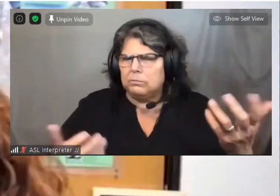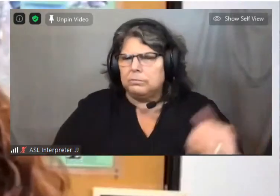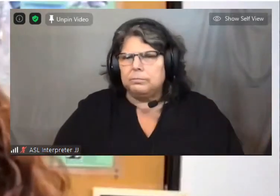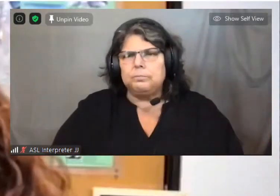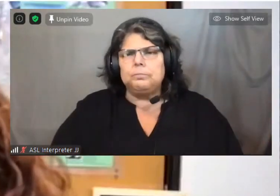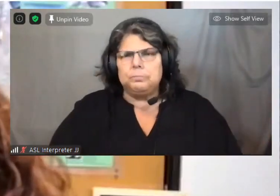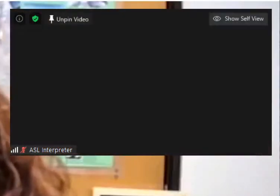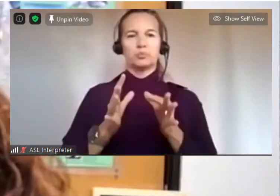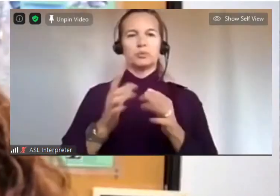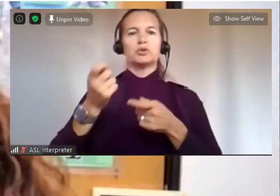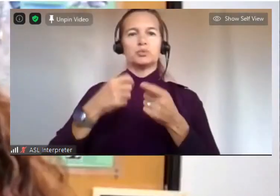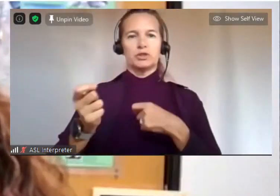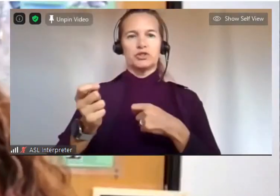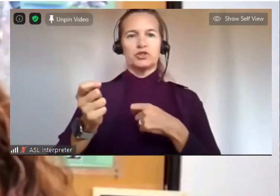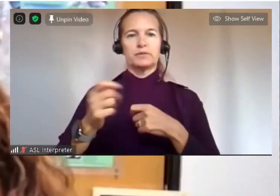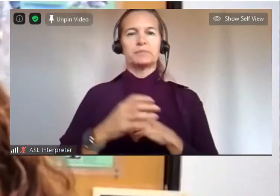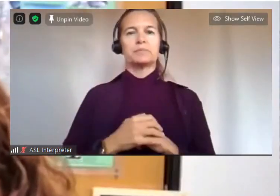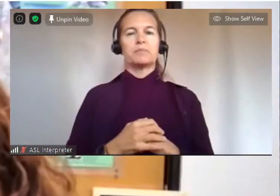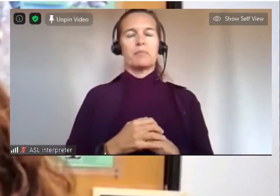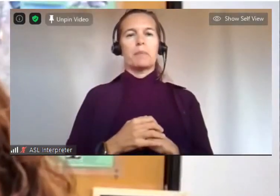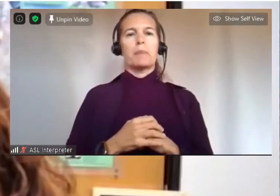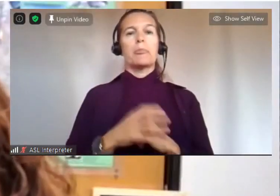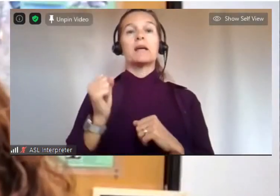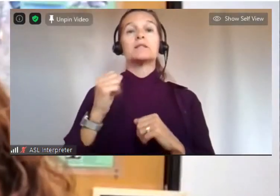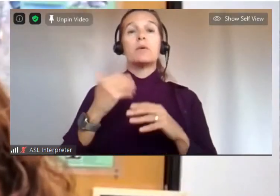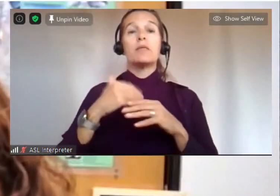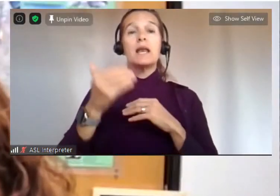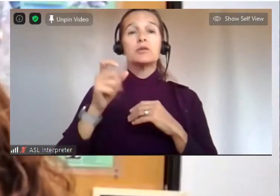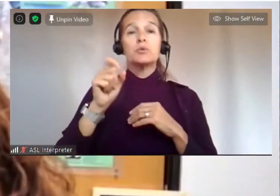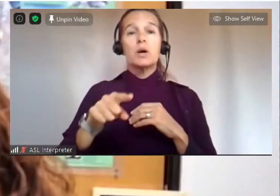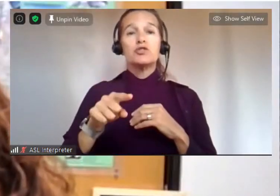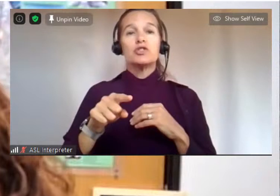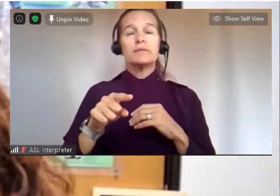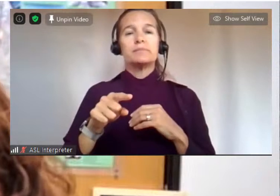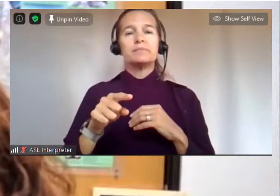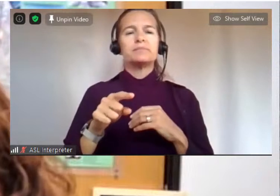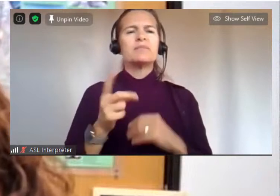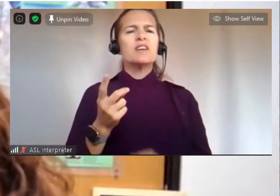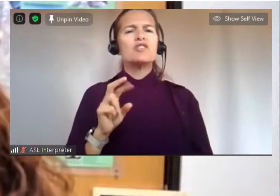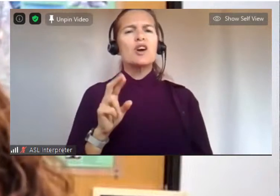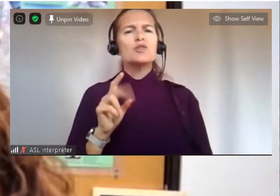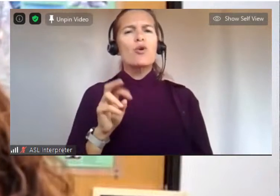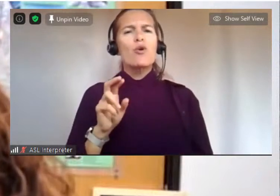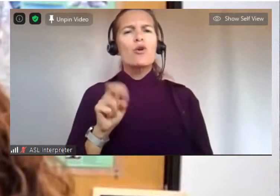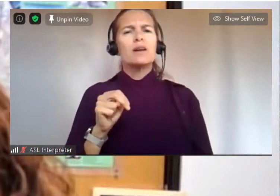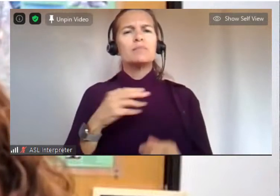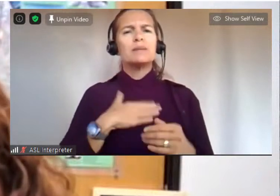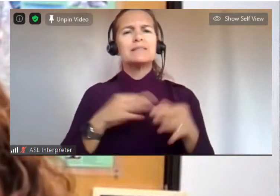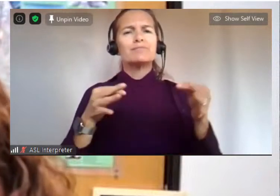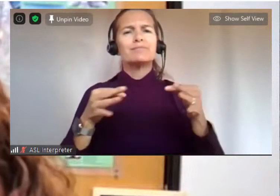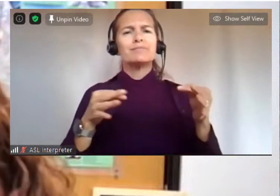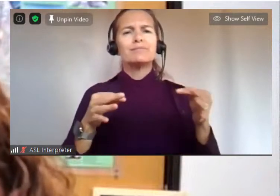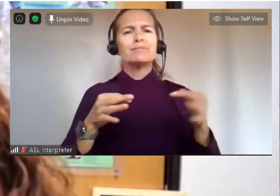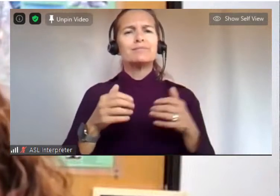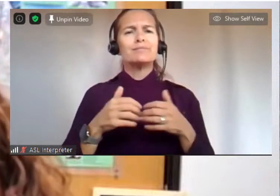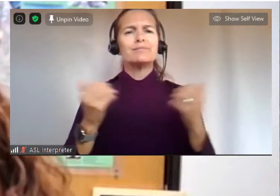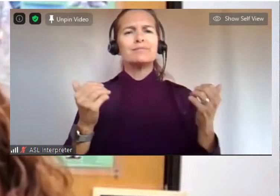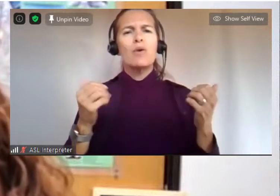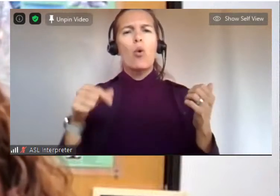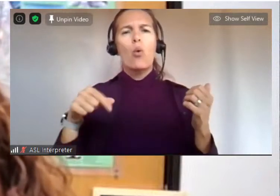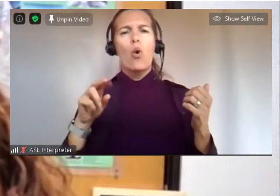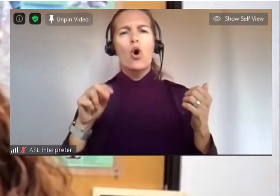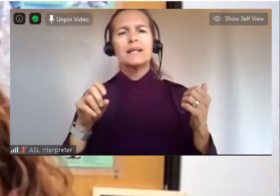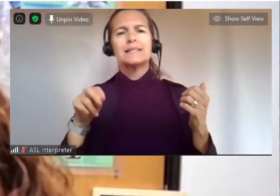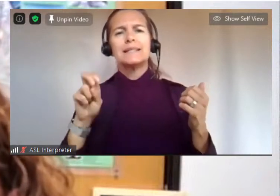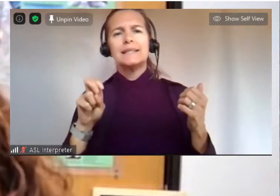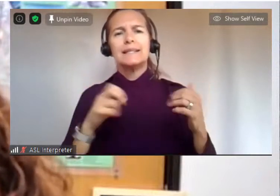next question we have is, can Dr. Coren please explain the difference between isolation and quarantine? Is there really a